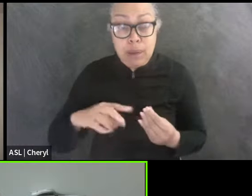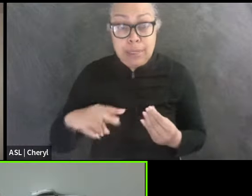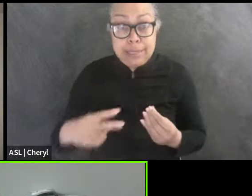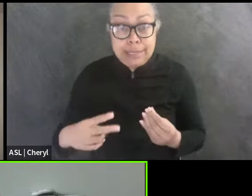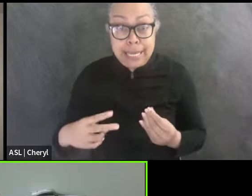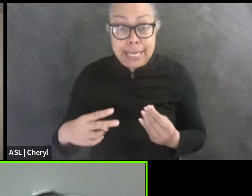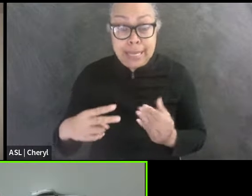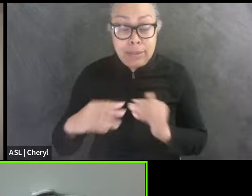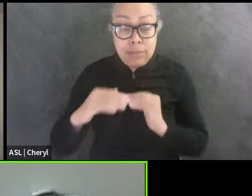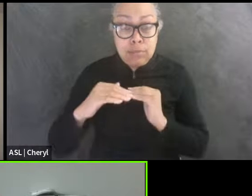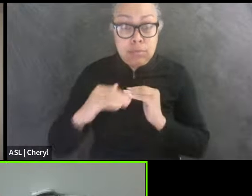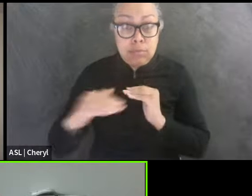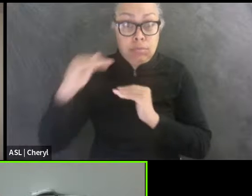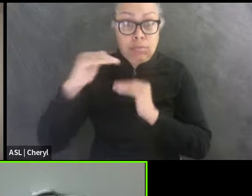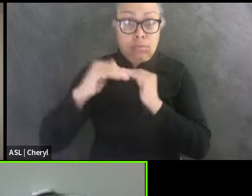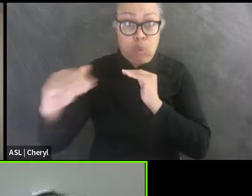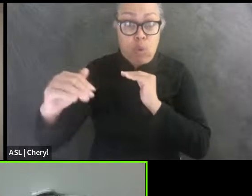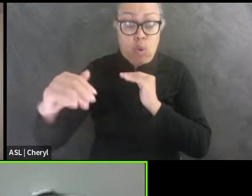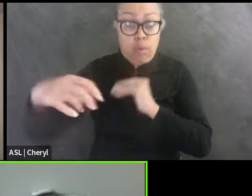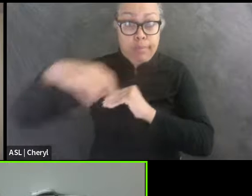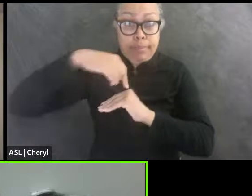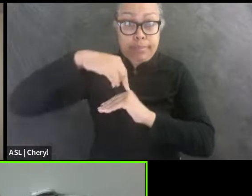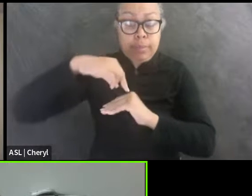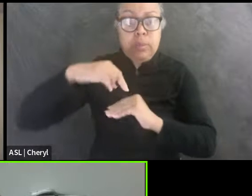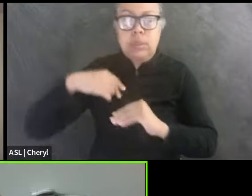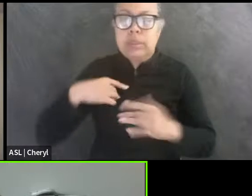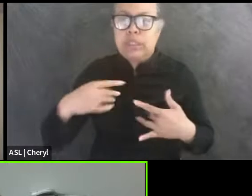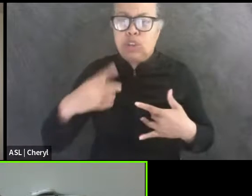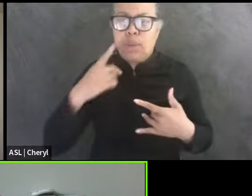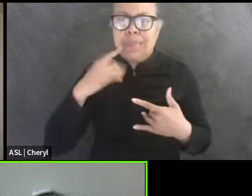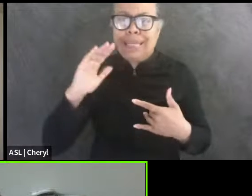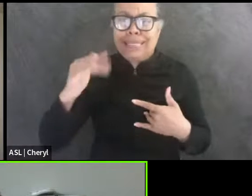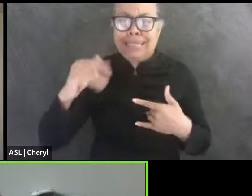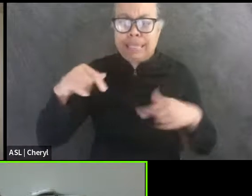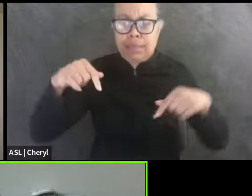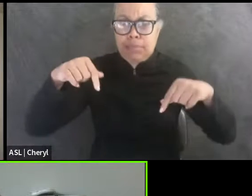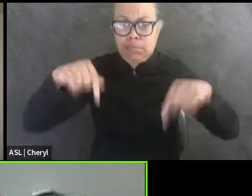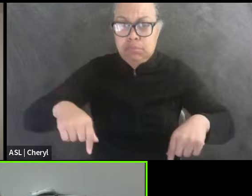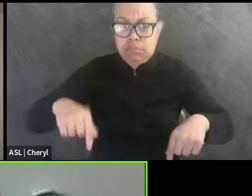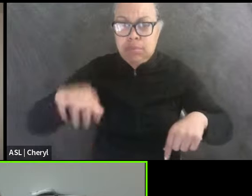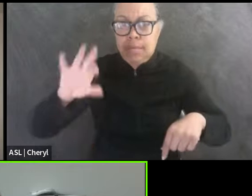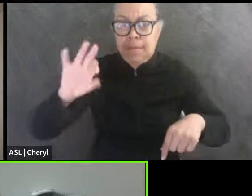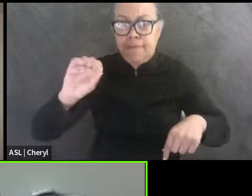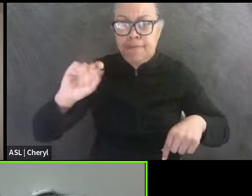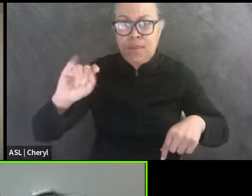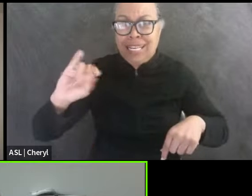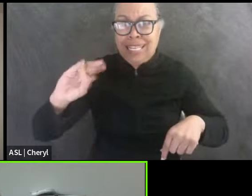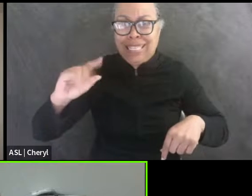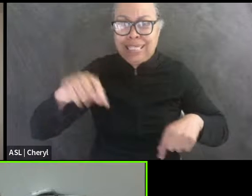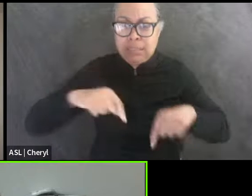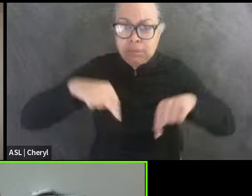I think that might be a concern because it looked like those footings were going down a couple of feet.